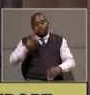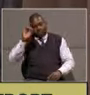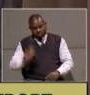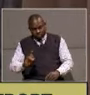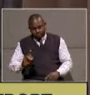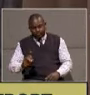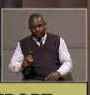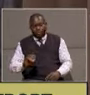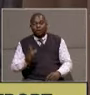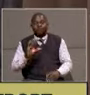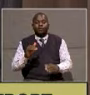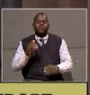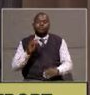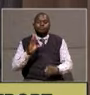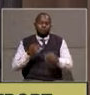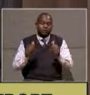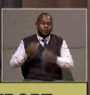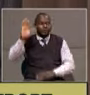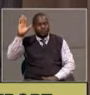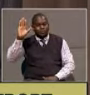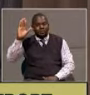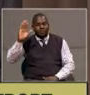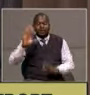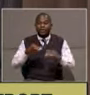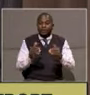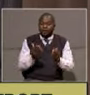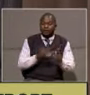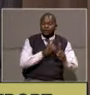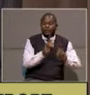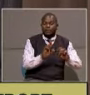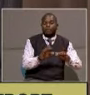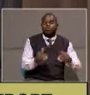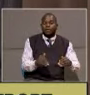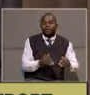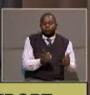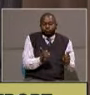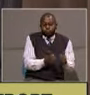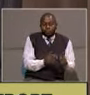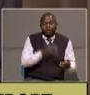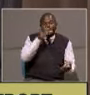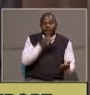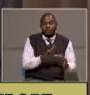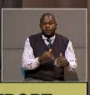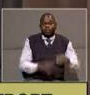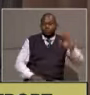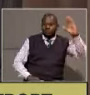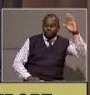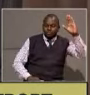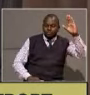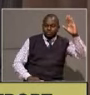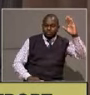be put. Those in favour say aye. The contrary, no. I now put the question that the minority report be adopted. Those in favour say aye. The contrary,